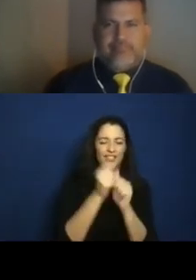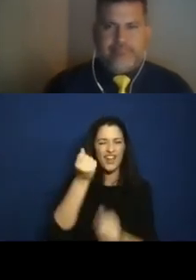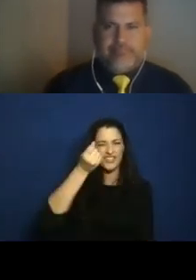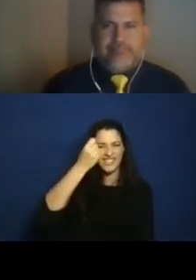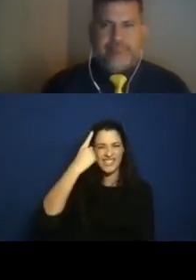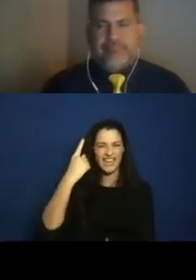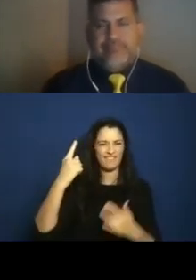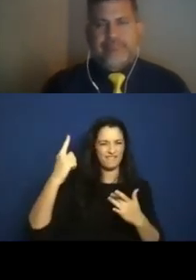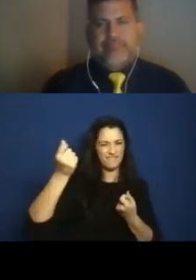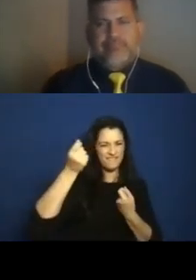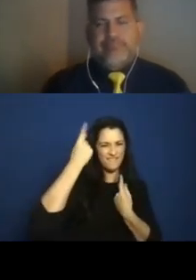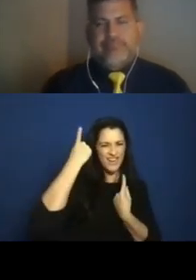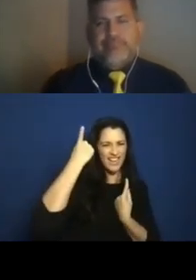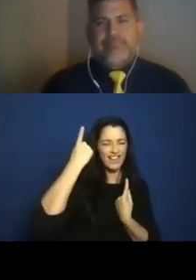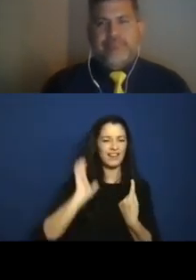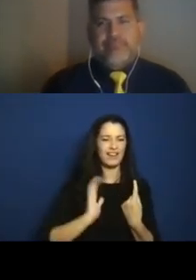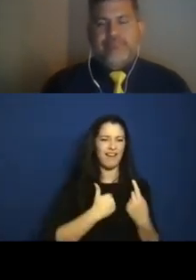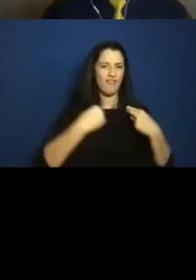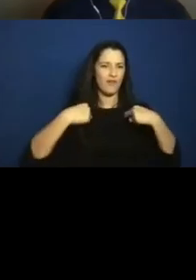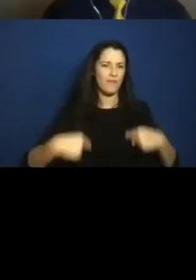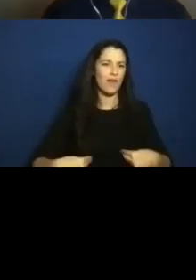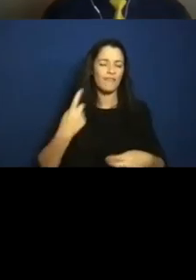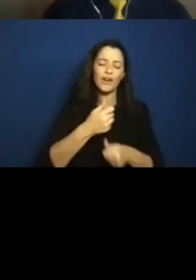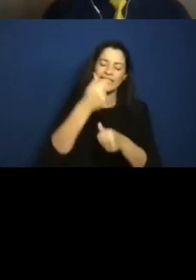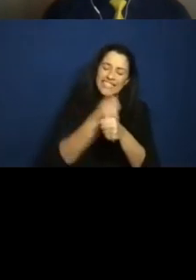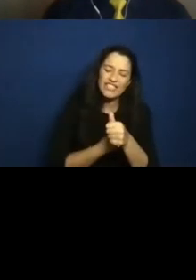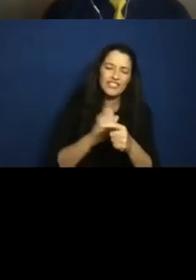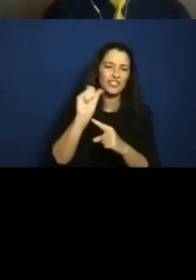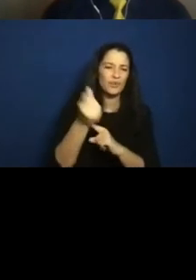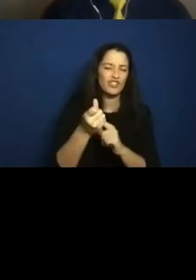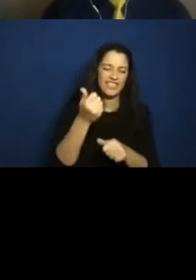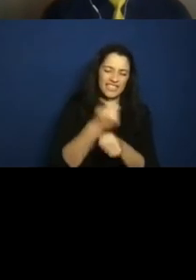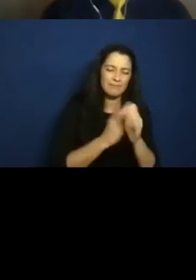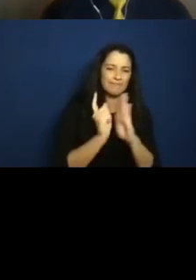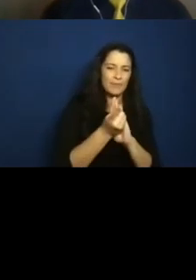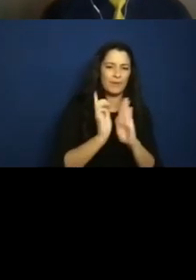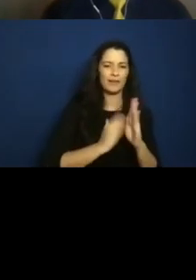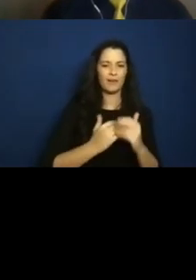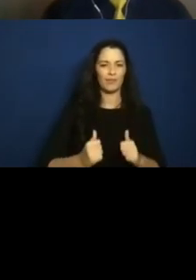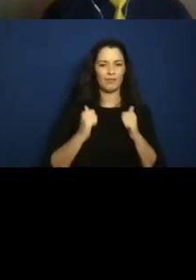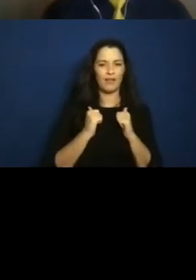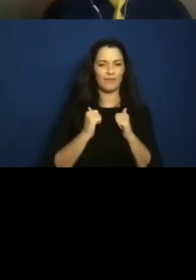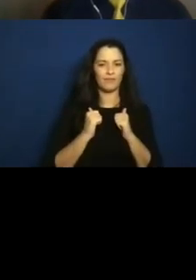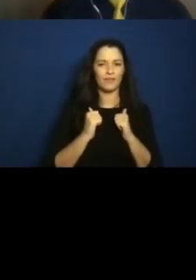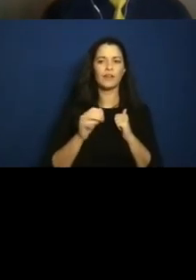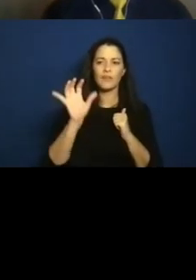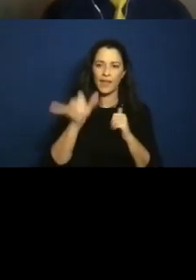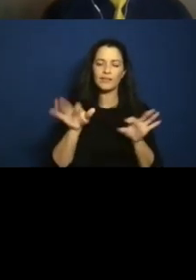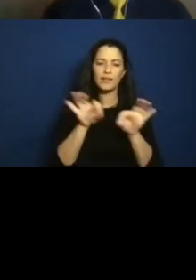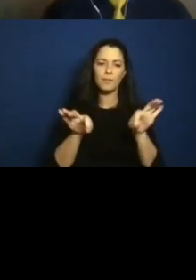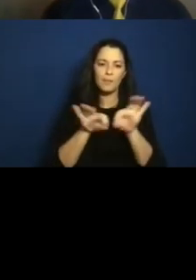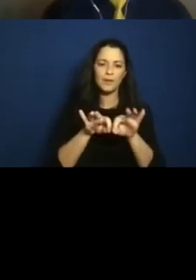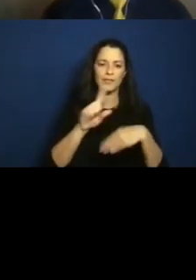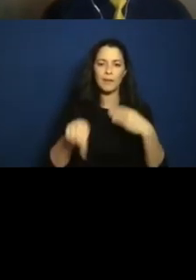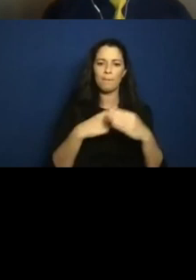feel our humanity in every instance of our life. I think that that's the importance in art and creative